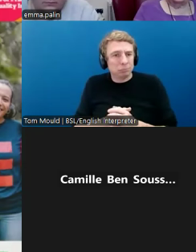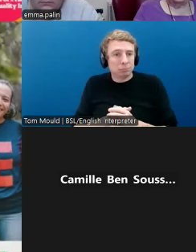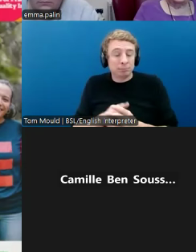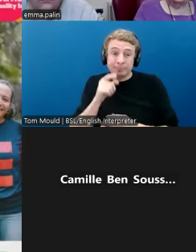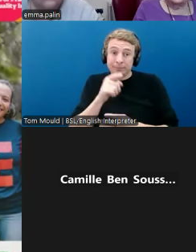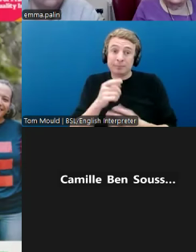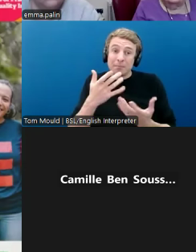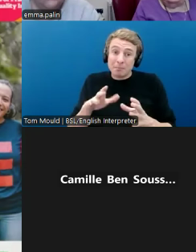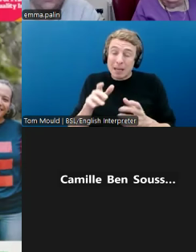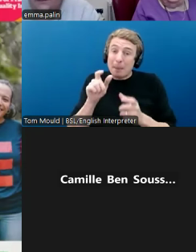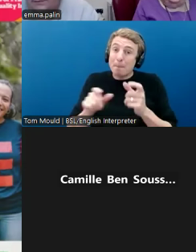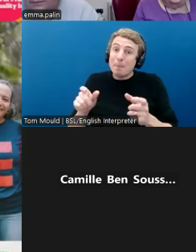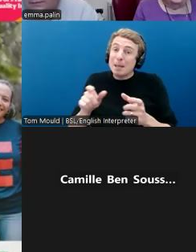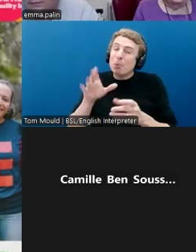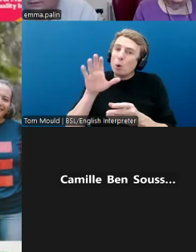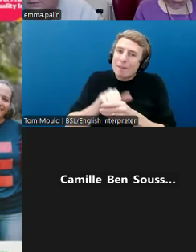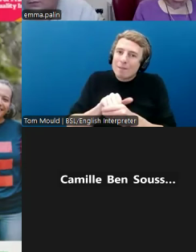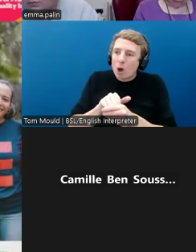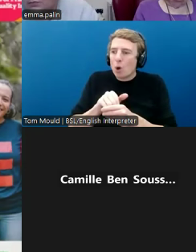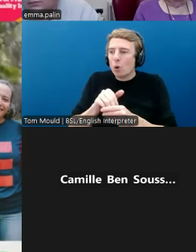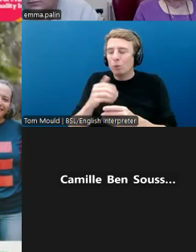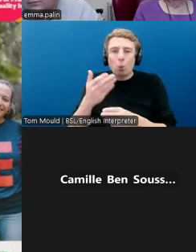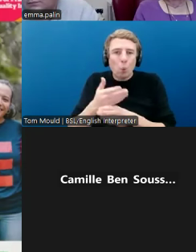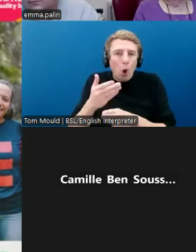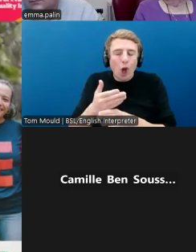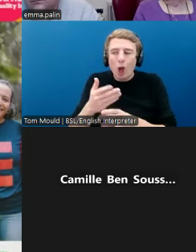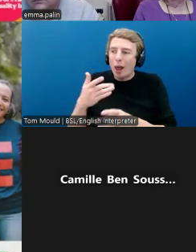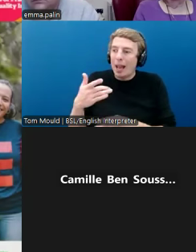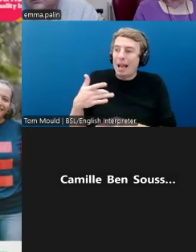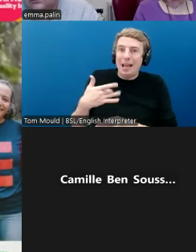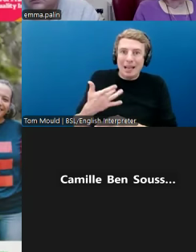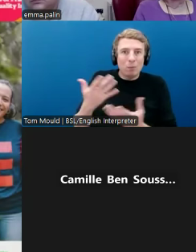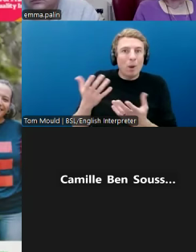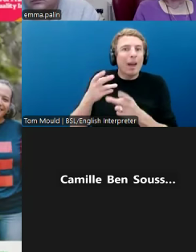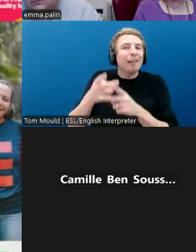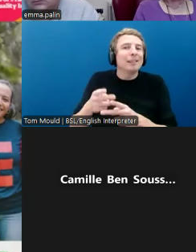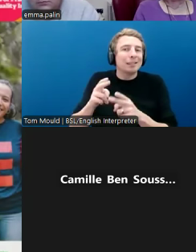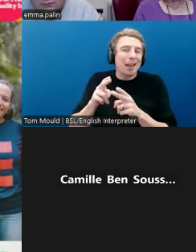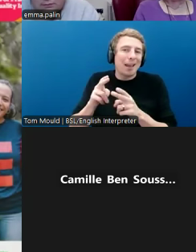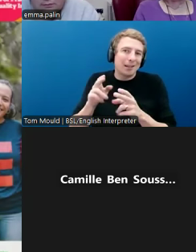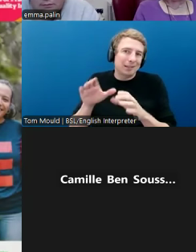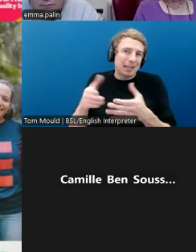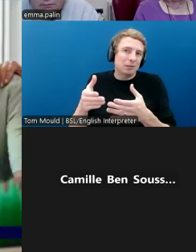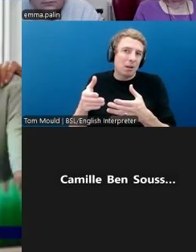working within the care sector to really embed what good practice looks like.